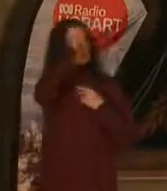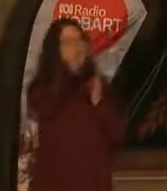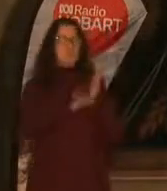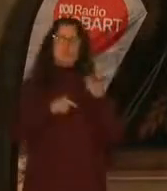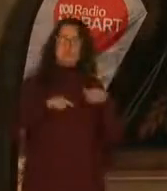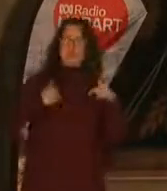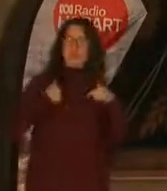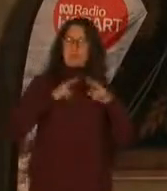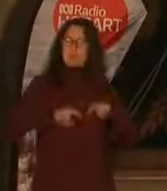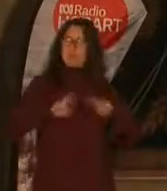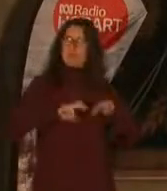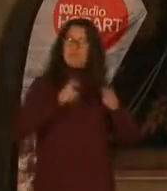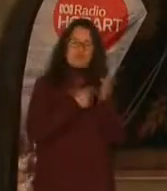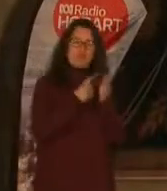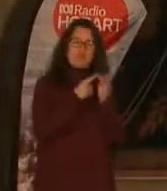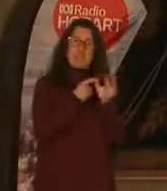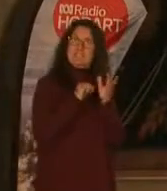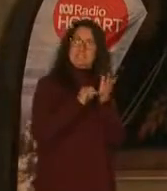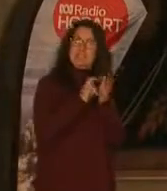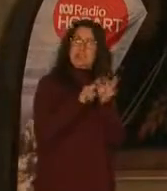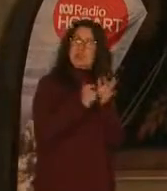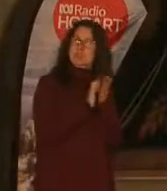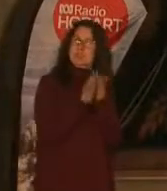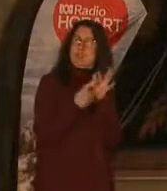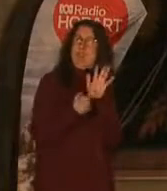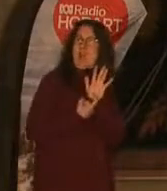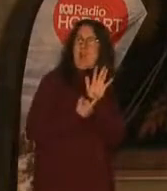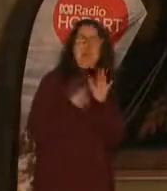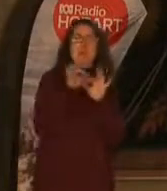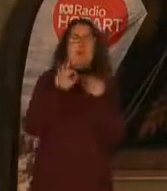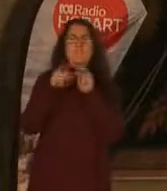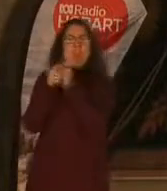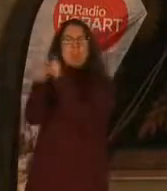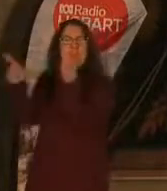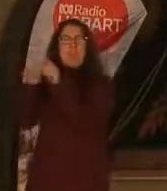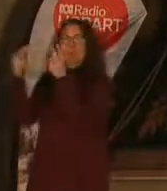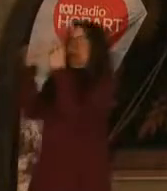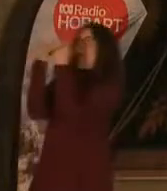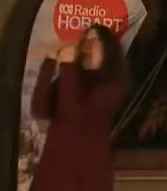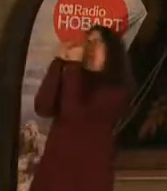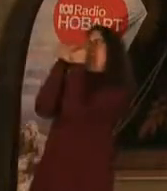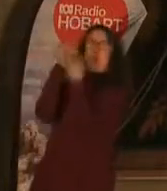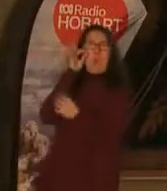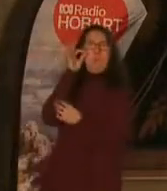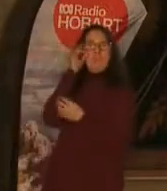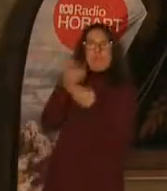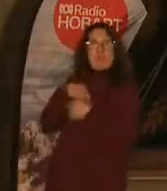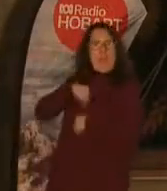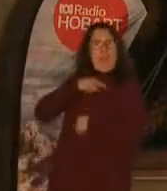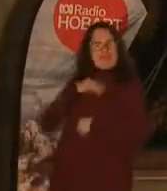There's been so much work done in that space, but, you know, there are still challenges for me